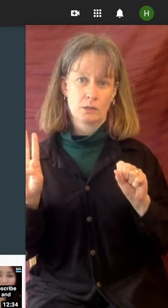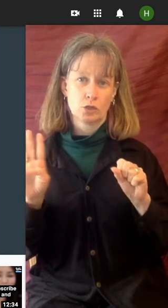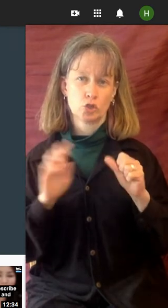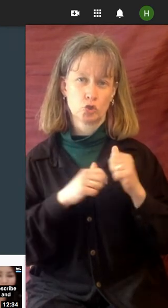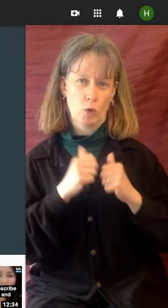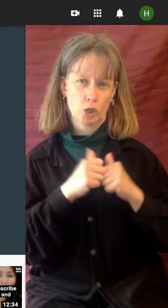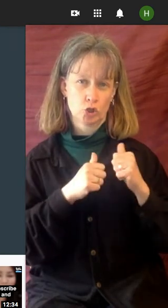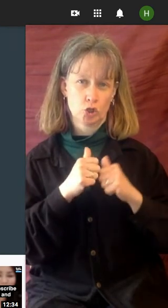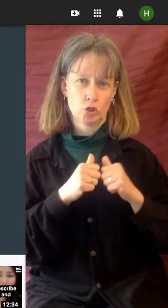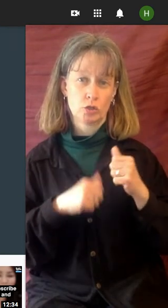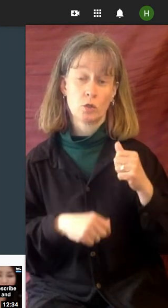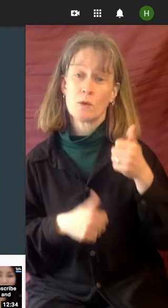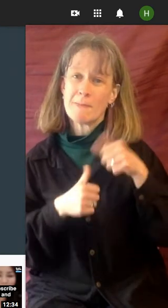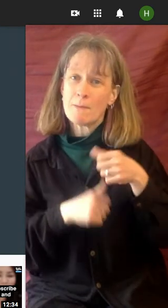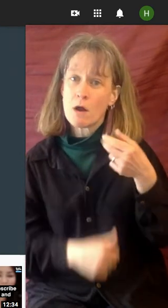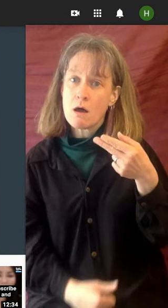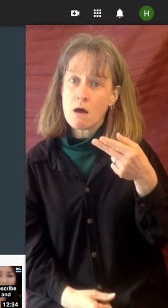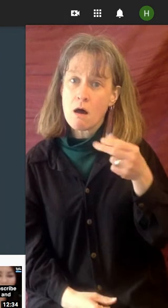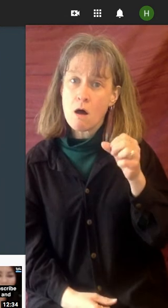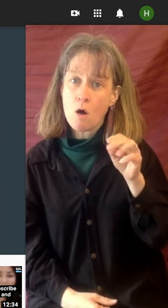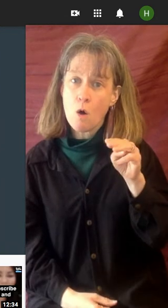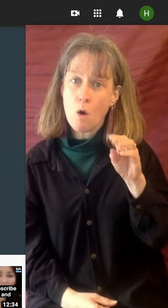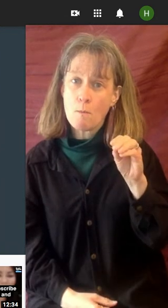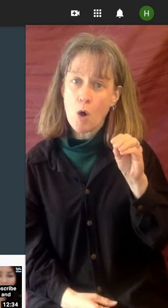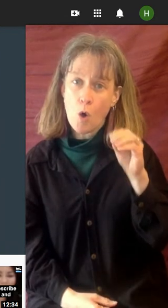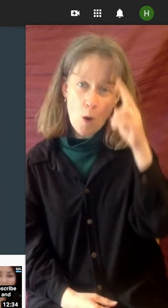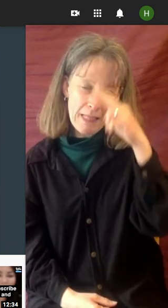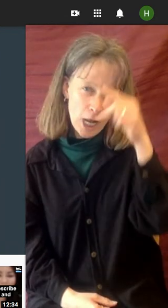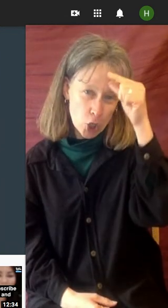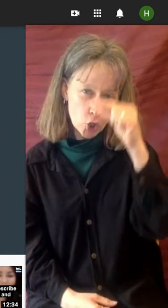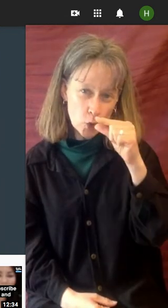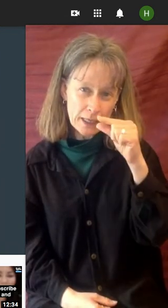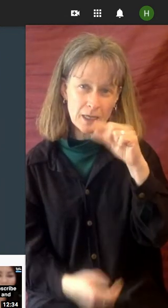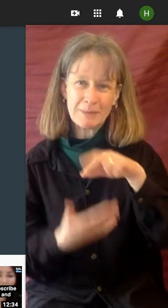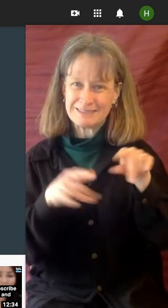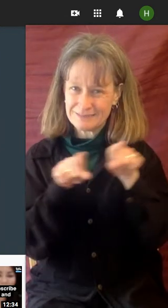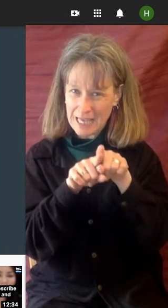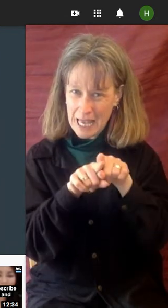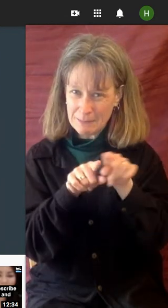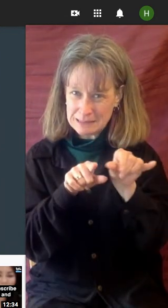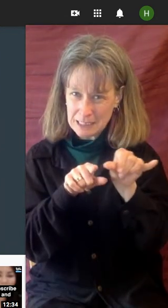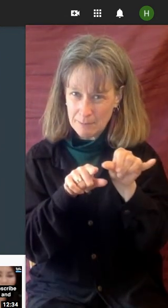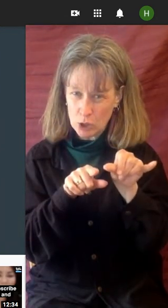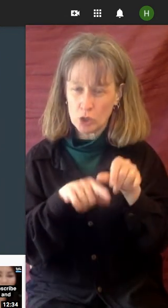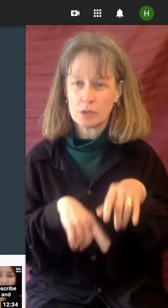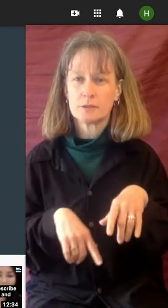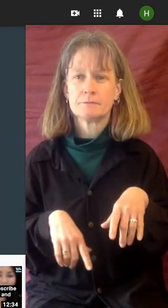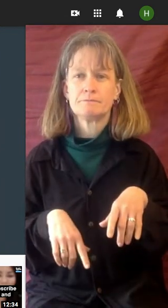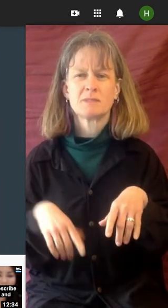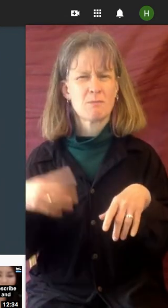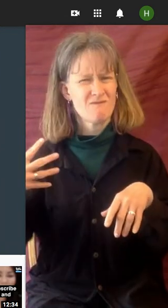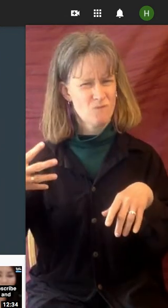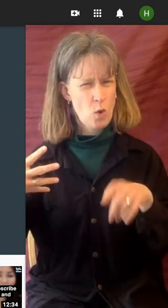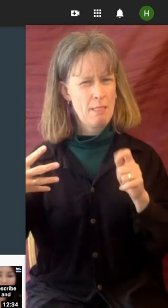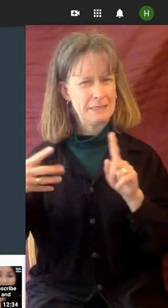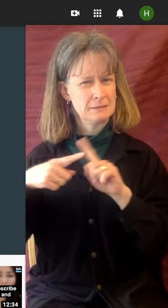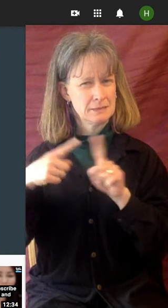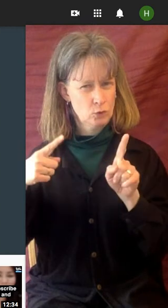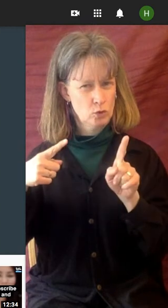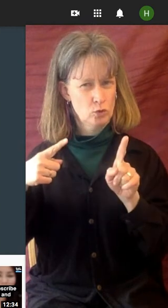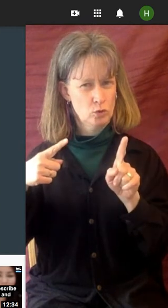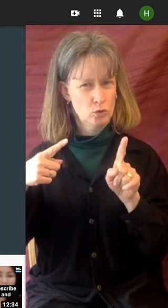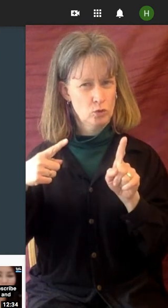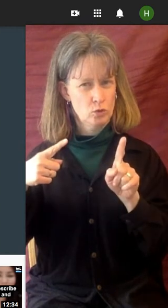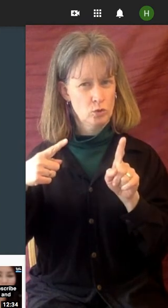Homo meaning same or similar. For this, it's going to be a little different. For number 4,